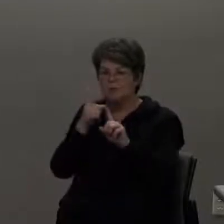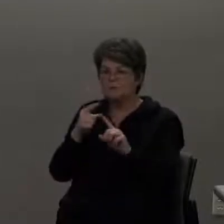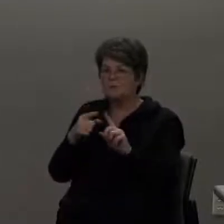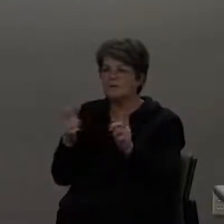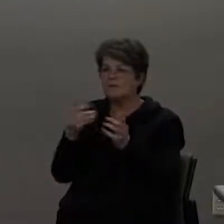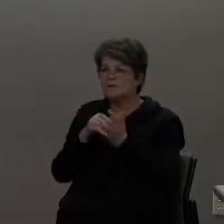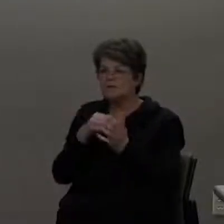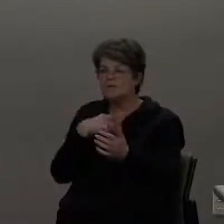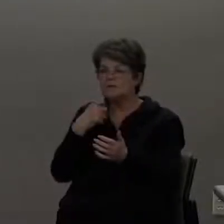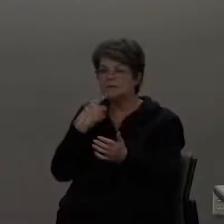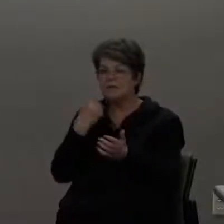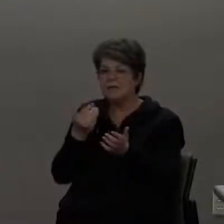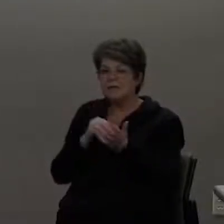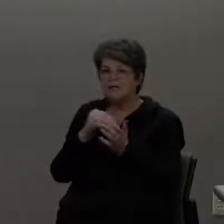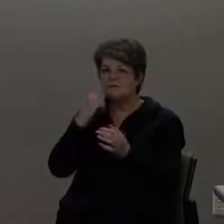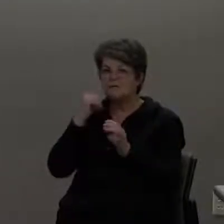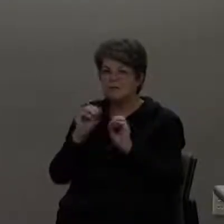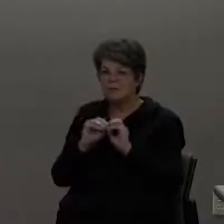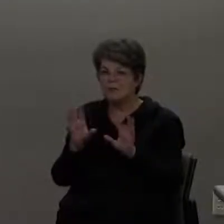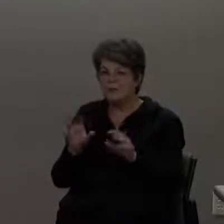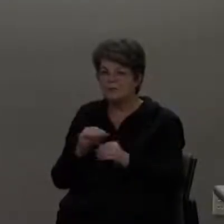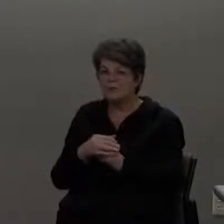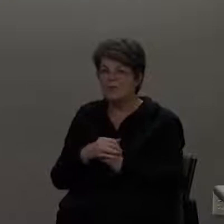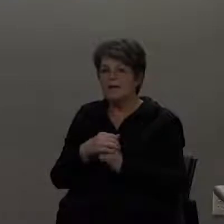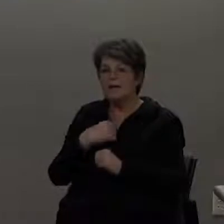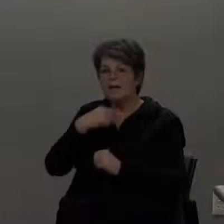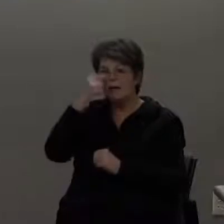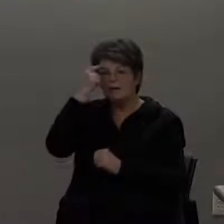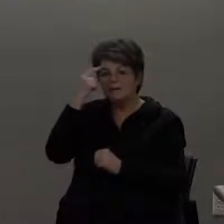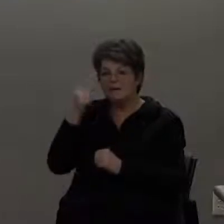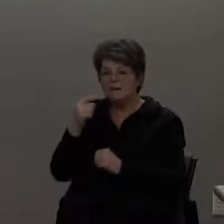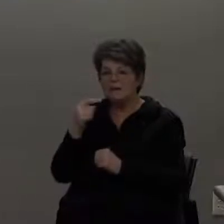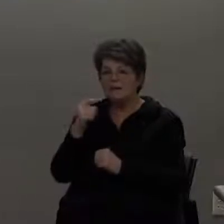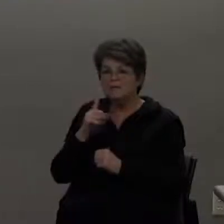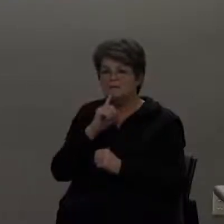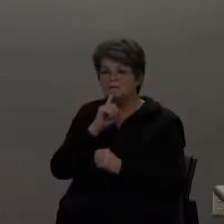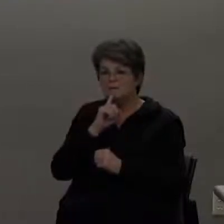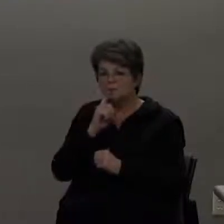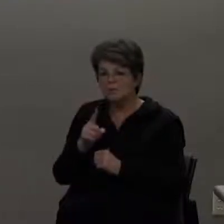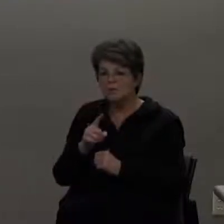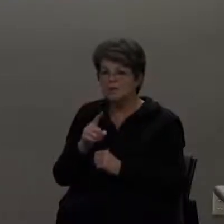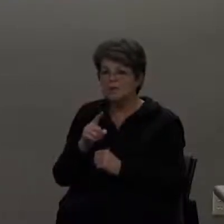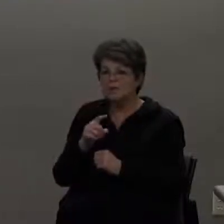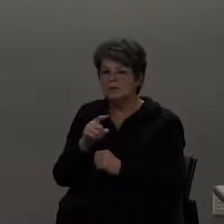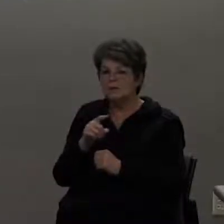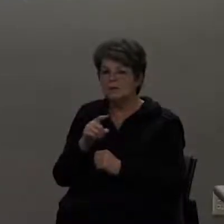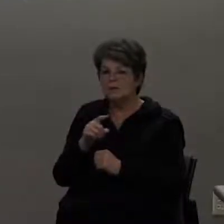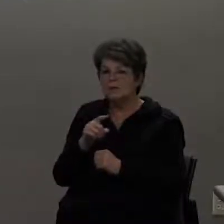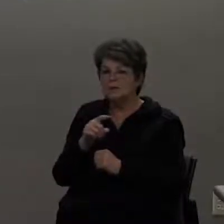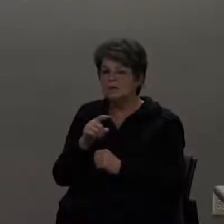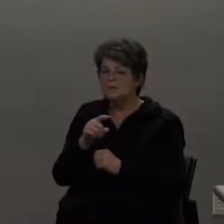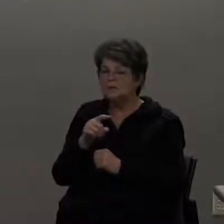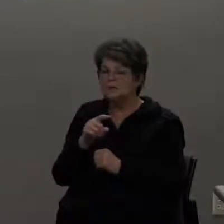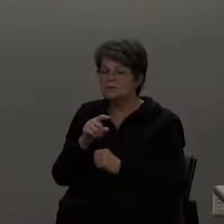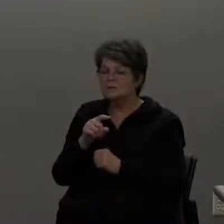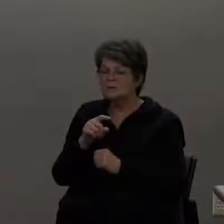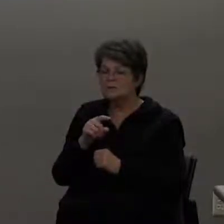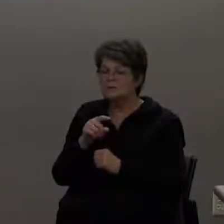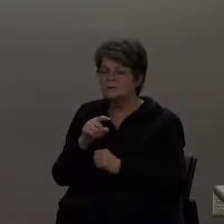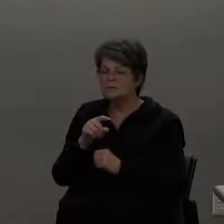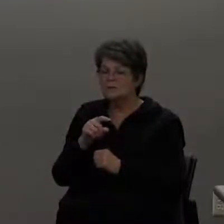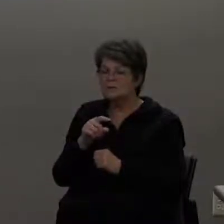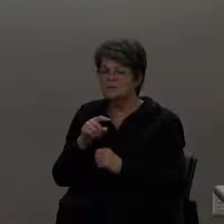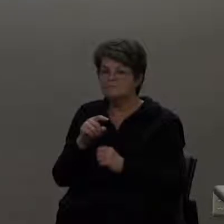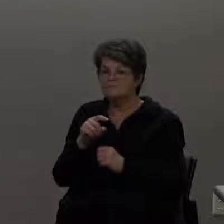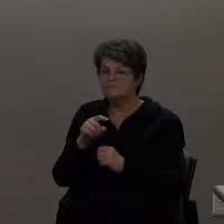again, I want to reiterate for clarity is, I think it's a real slippery slope to say, if you don't bring